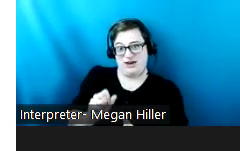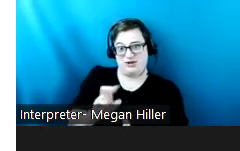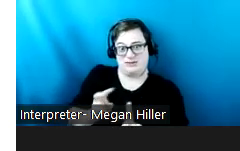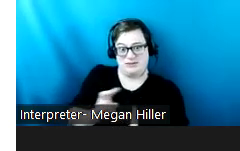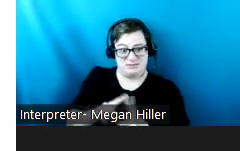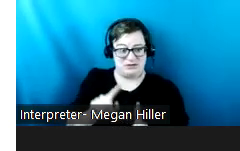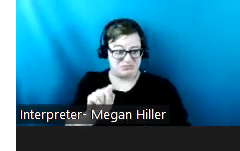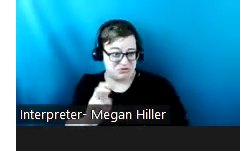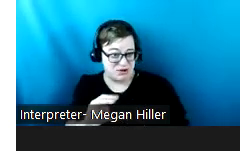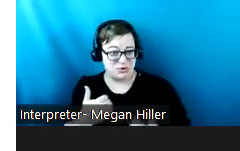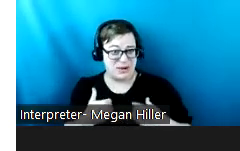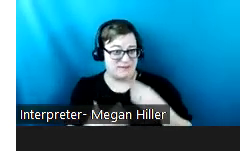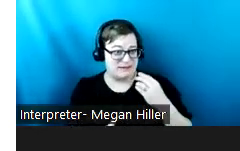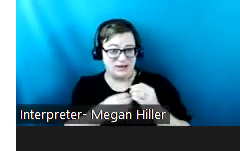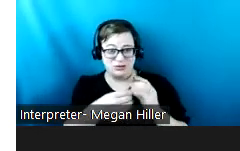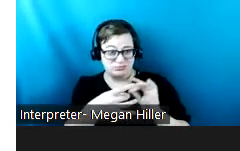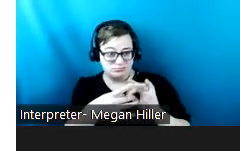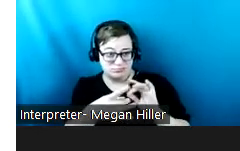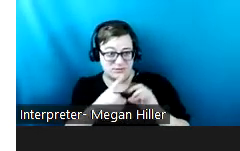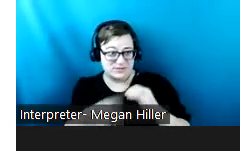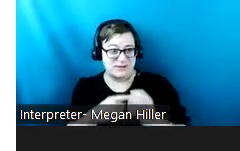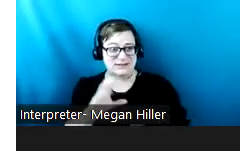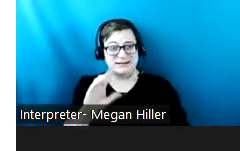any additional thoughts about the CDPHE piece.